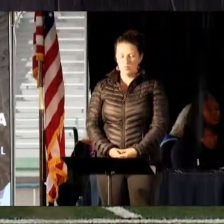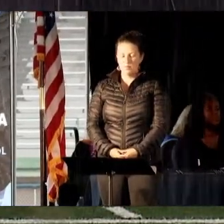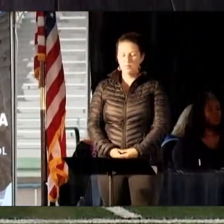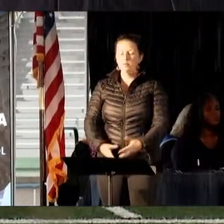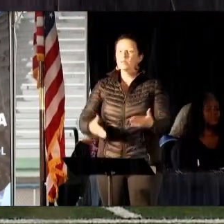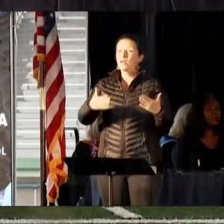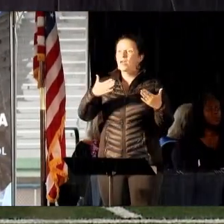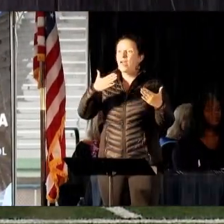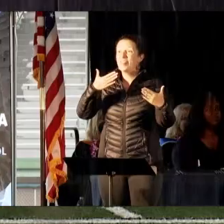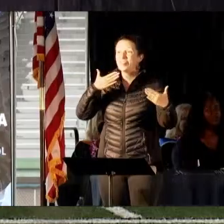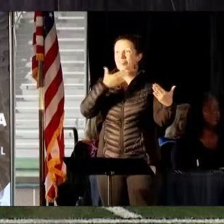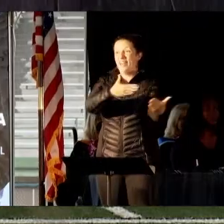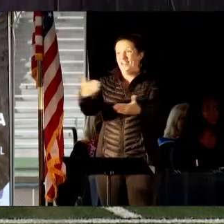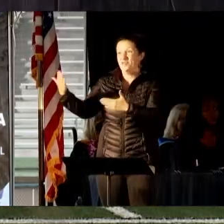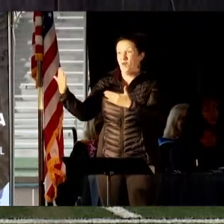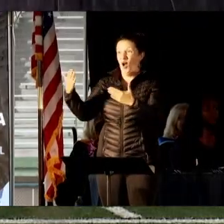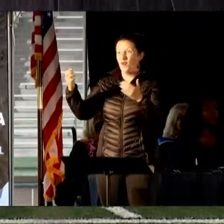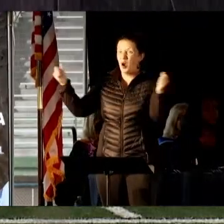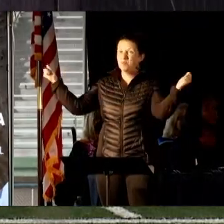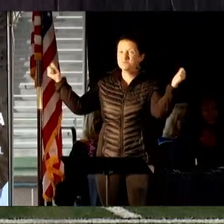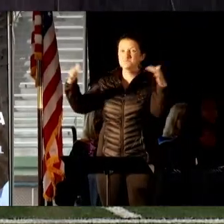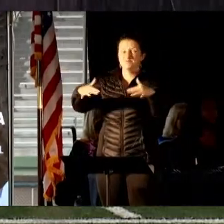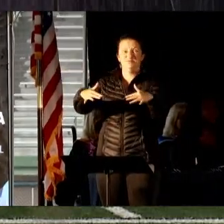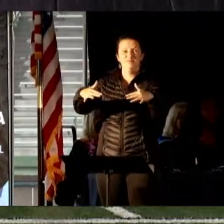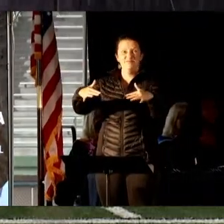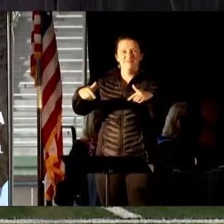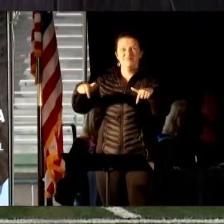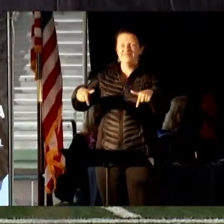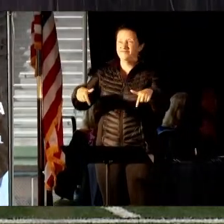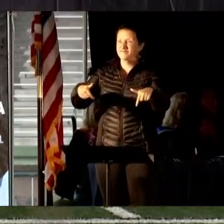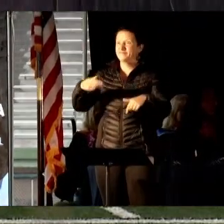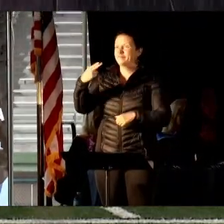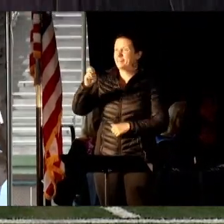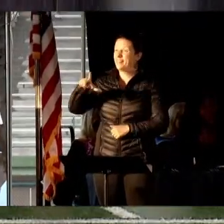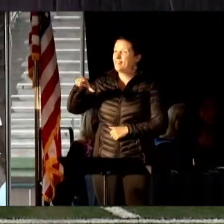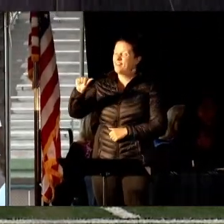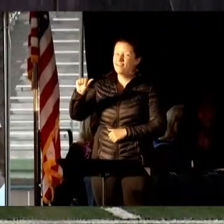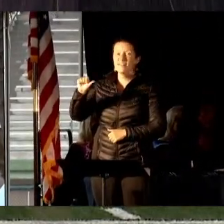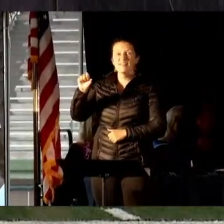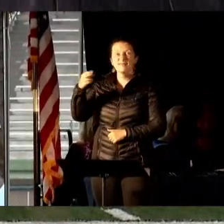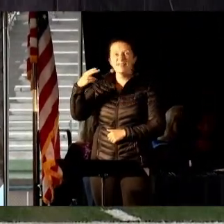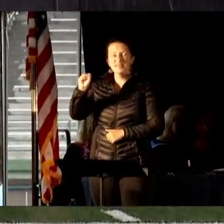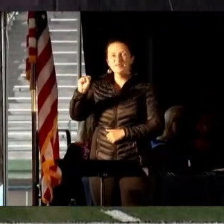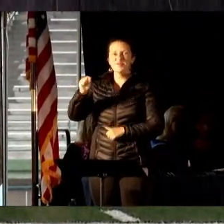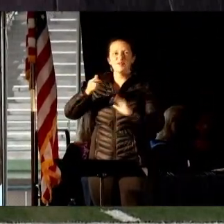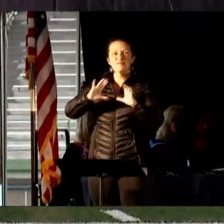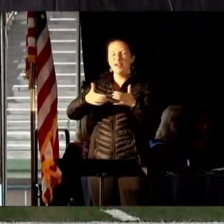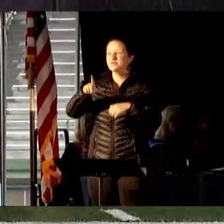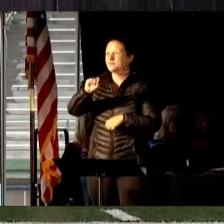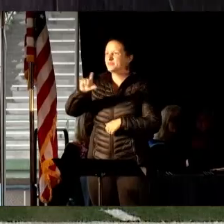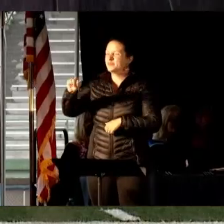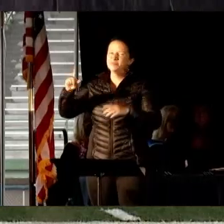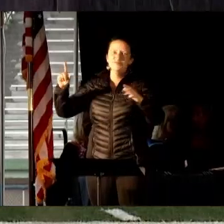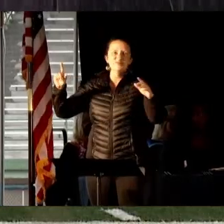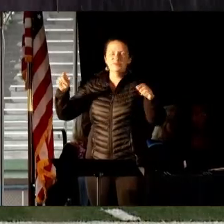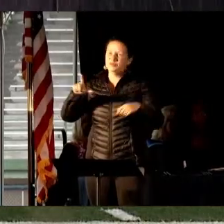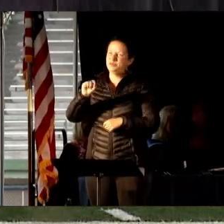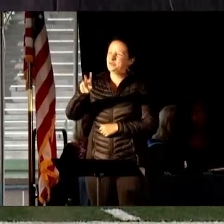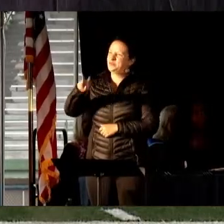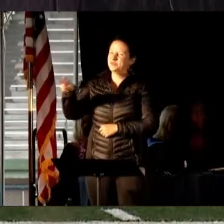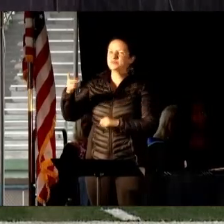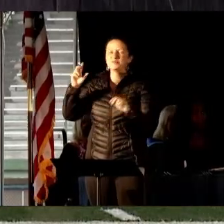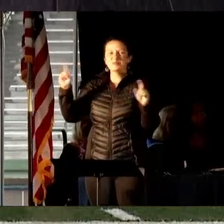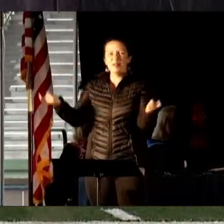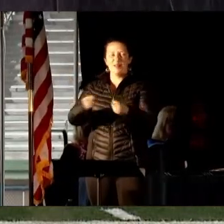Thank you all for joining the Henrietta Lacks Class of 2020 this evening to celebrate our commencement. I am so proud to be a member of